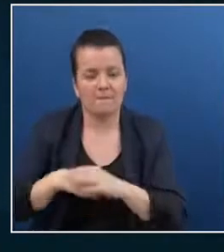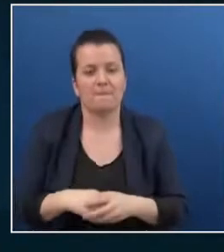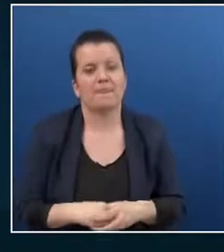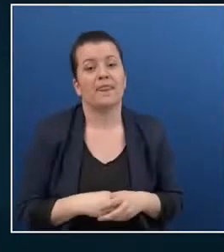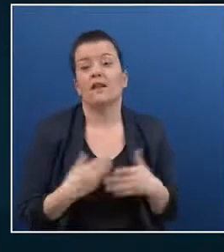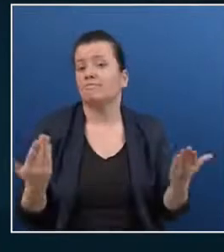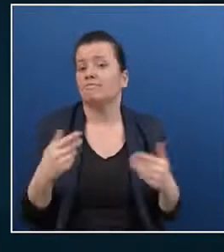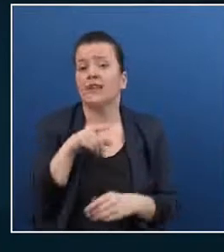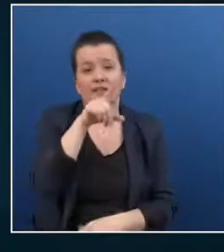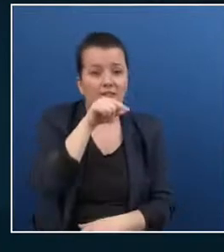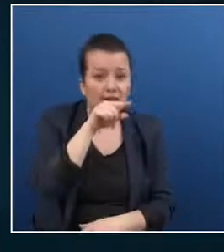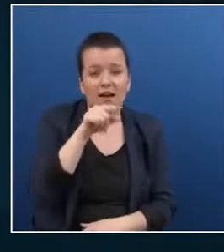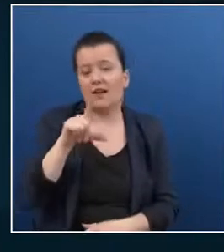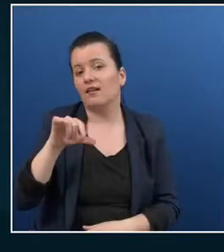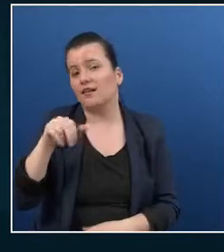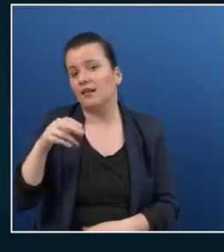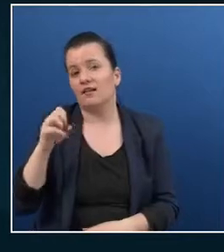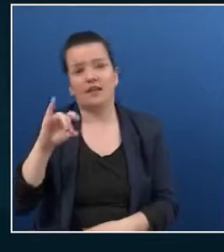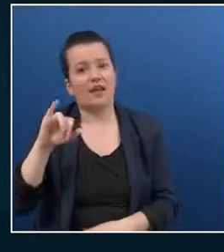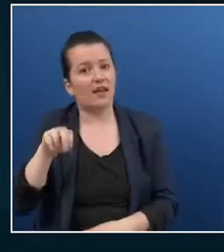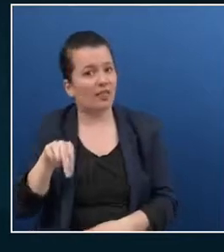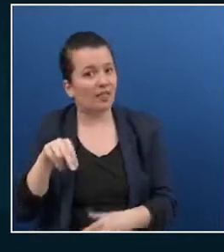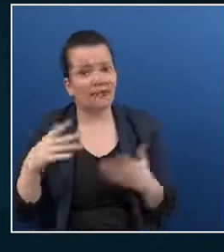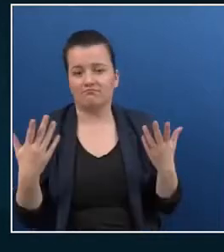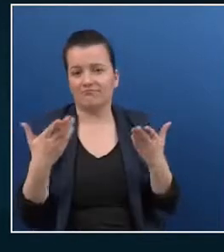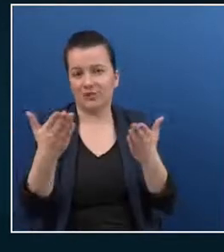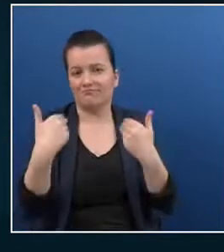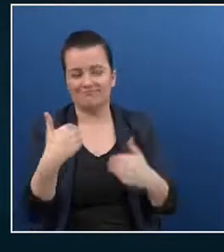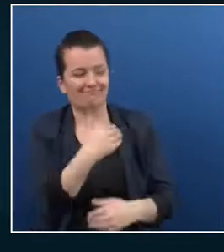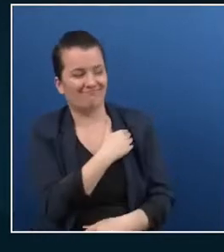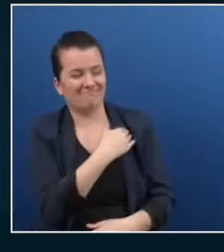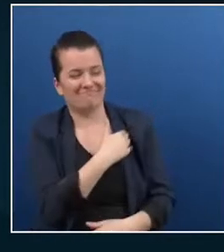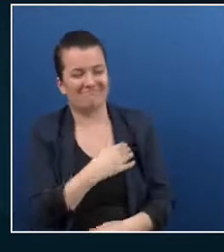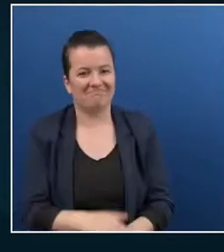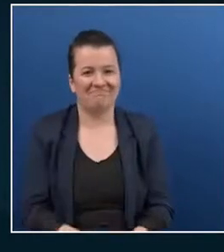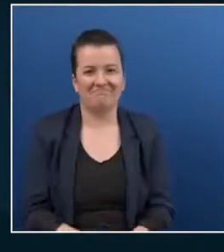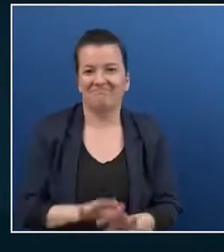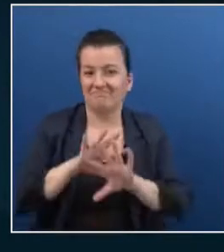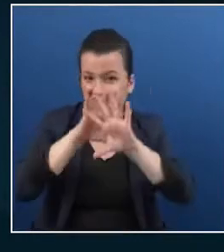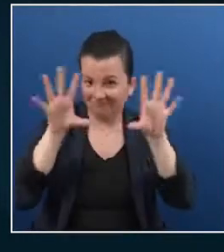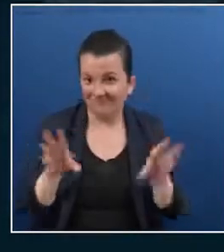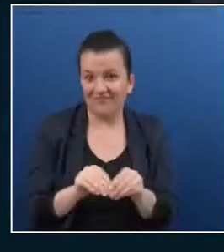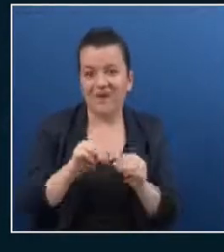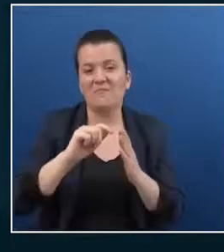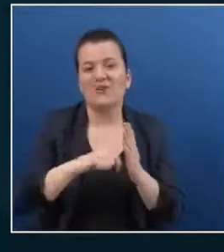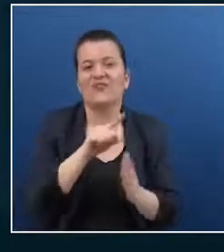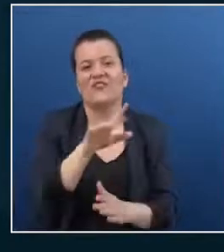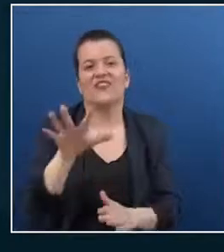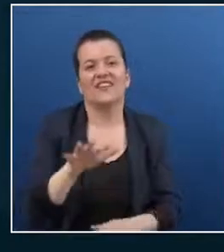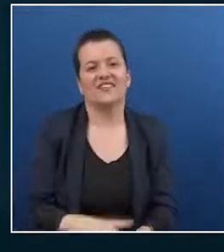LinkedIn, reach out. And that is Project 15.